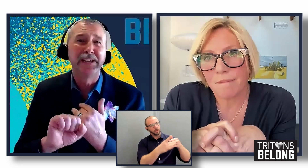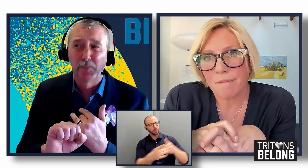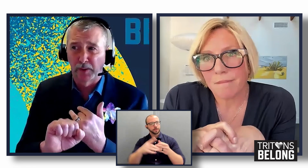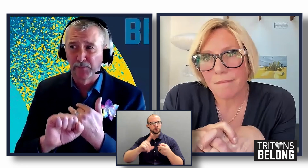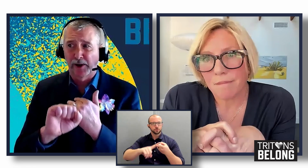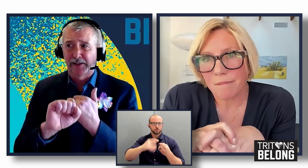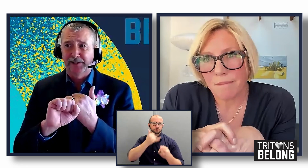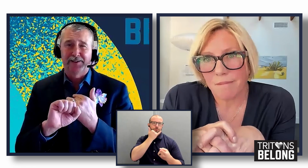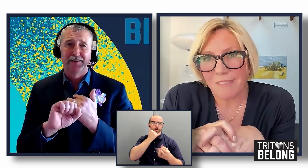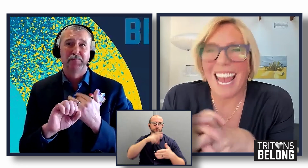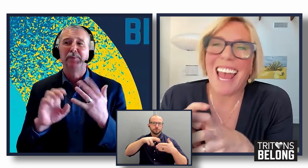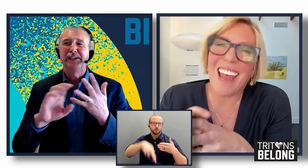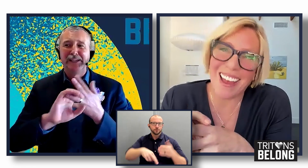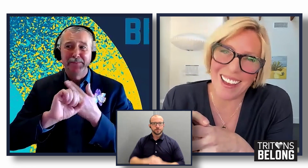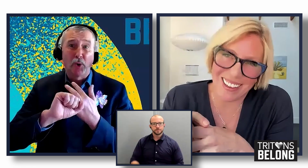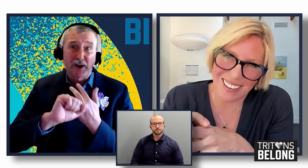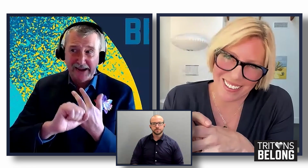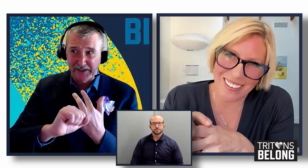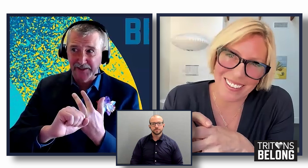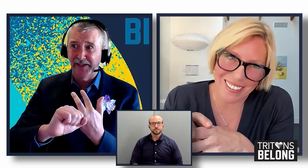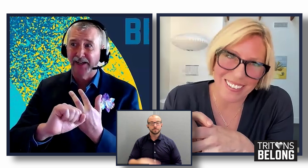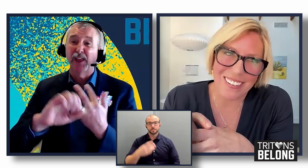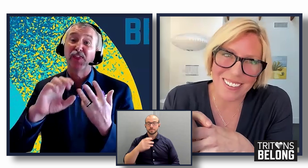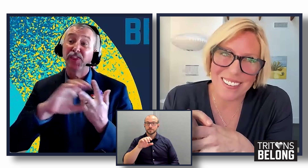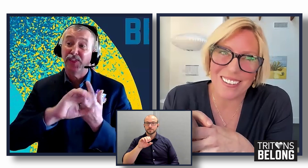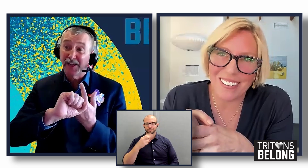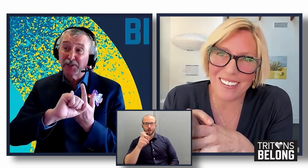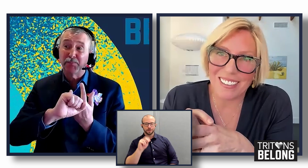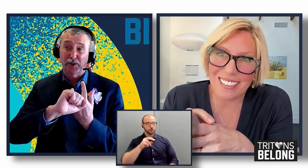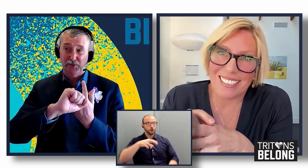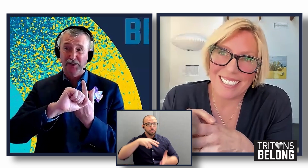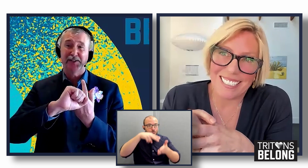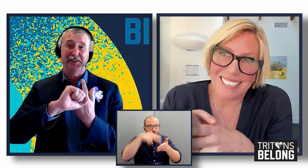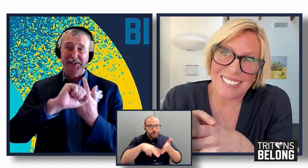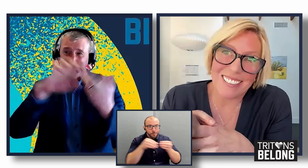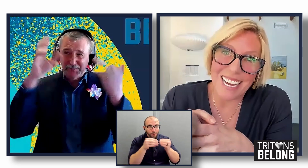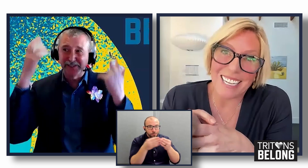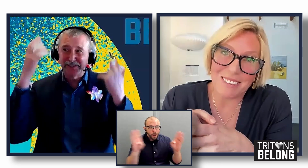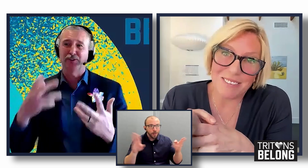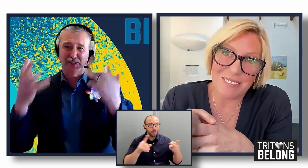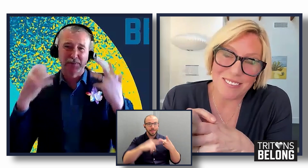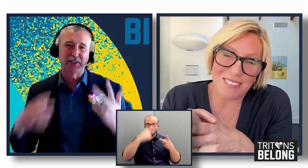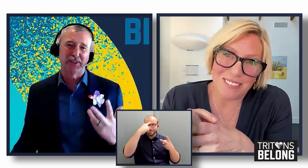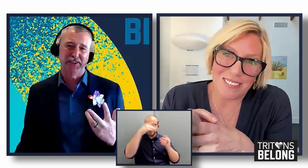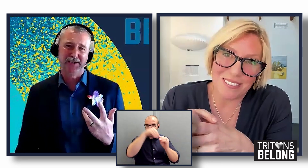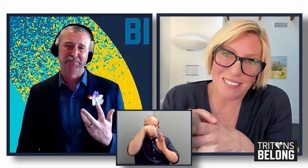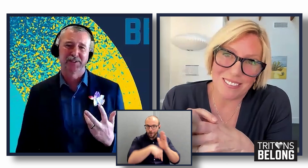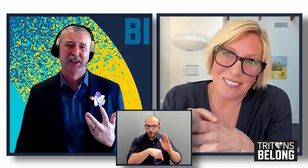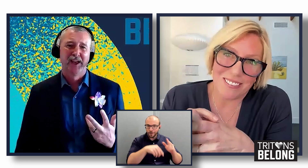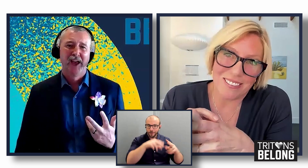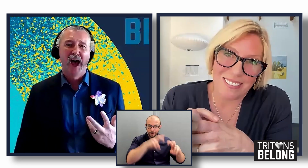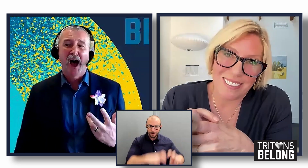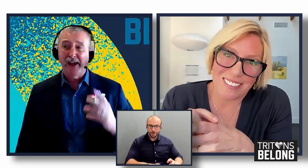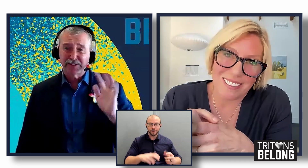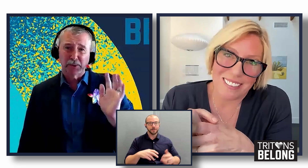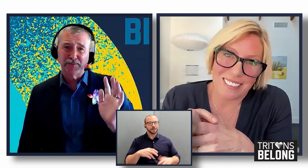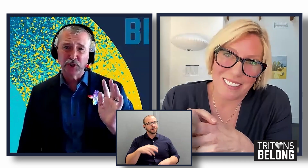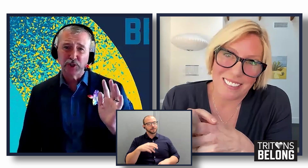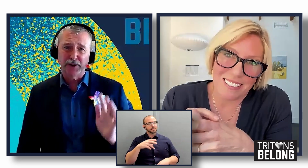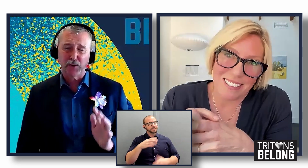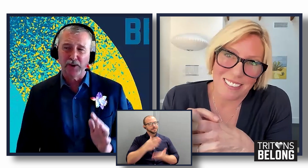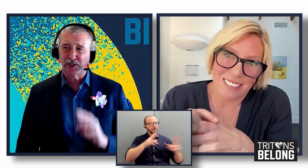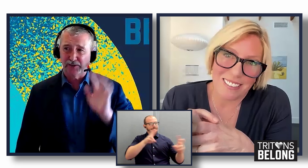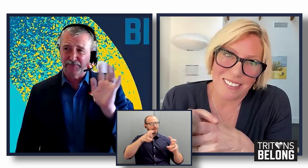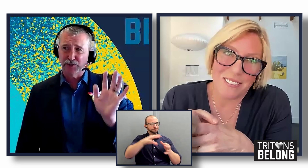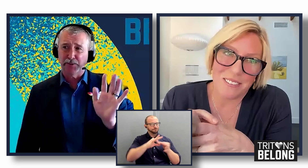Read more broadly, be more analytic, think more critically. Yeah. These are some of the themes. I have somewhat of a